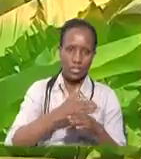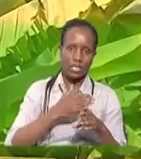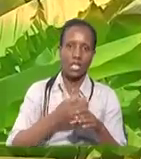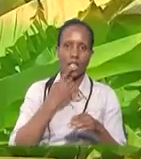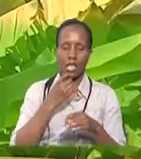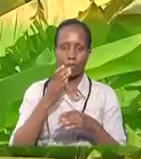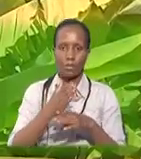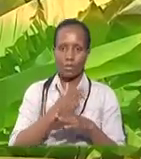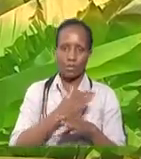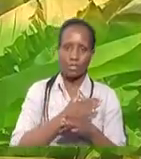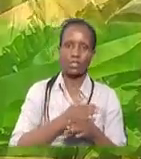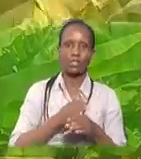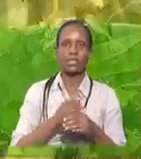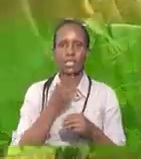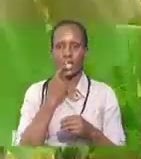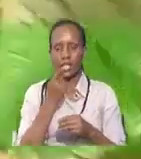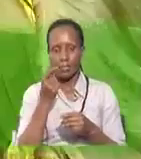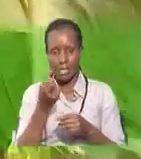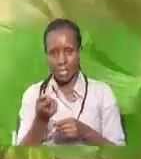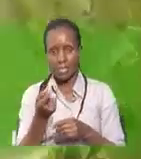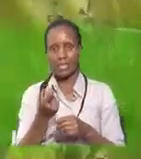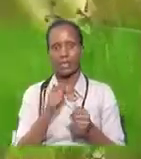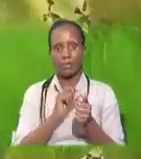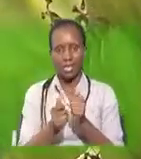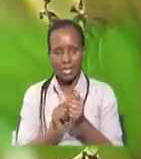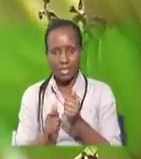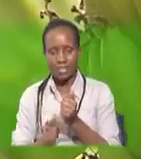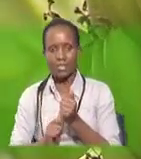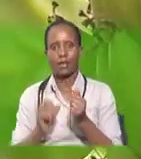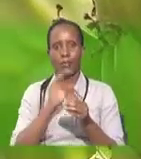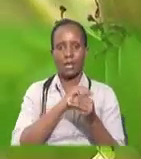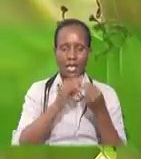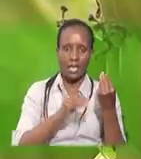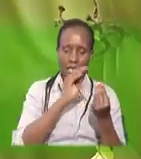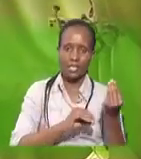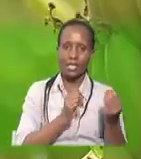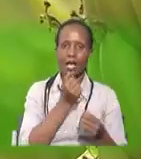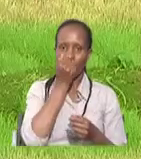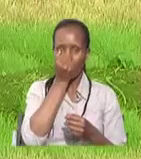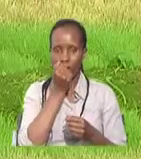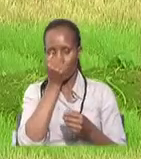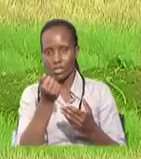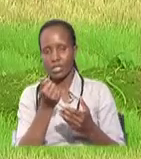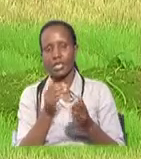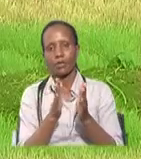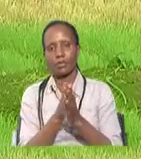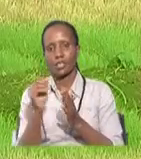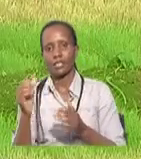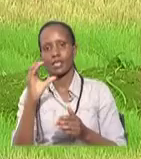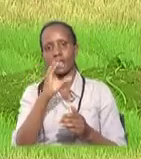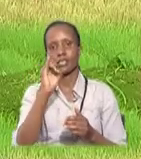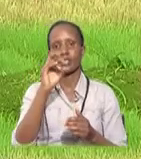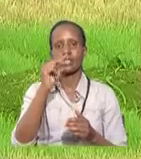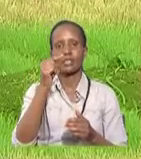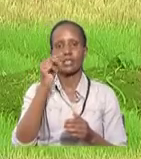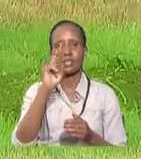tomatoes, beans, maize, and other crops such as bananas, mangoes, other citrus crops as well.